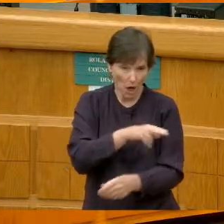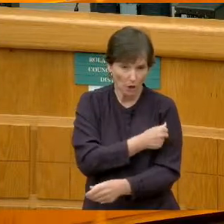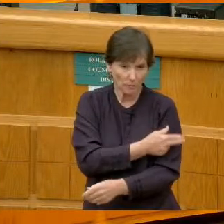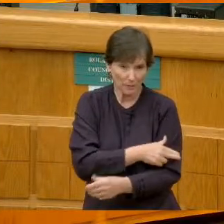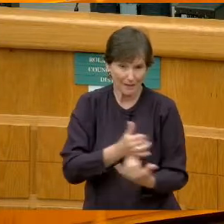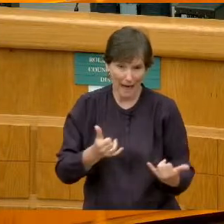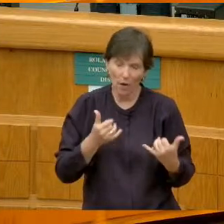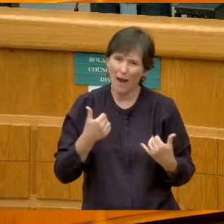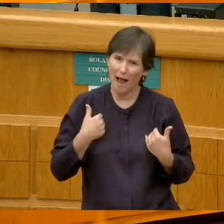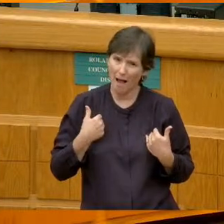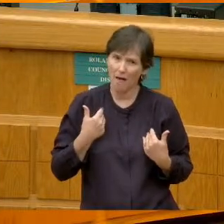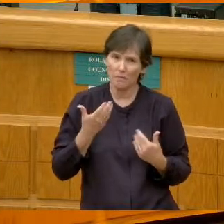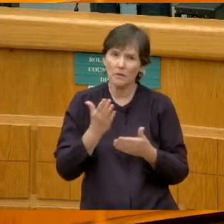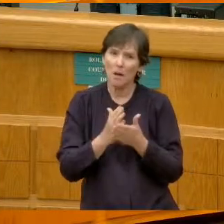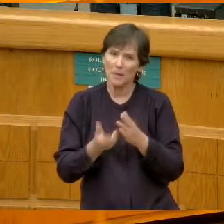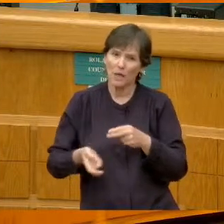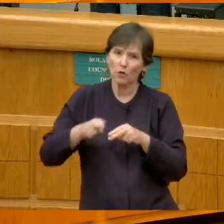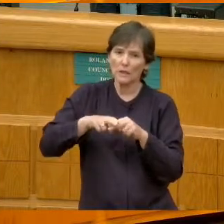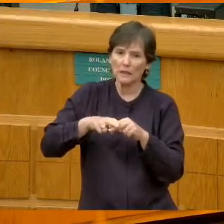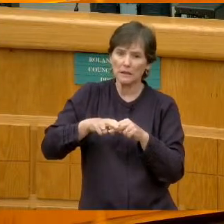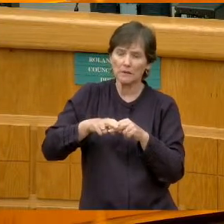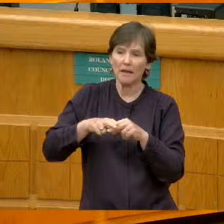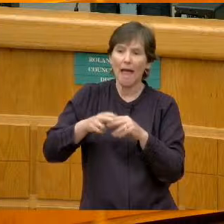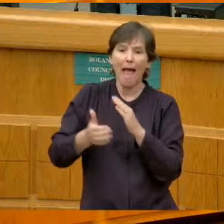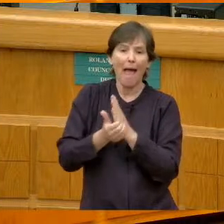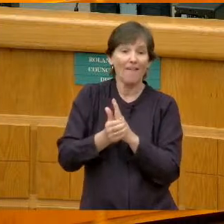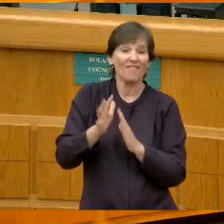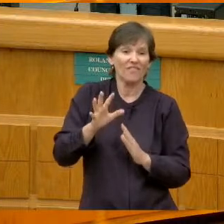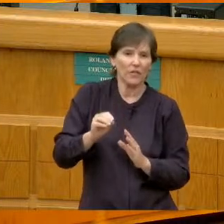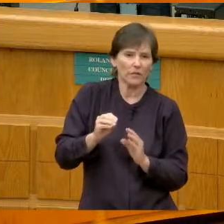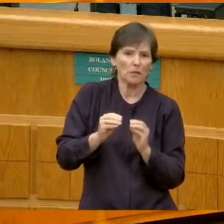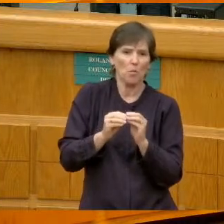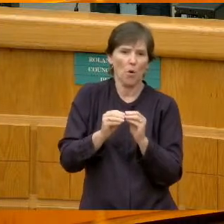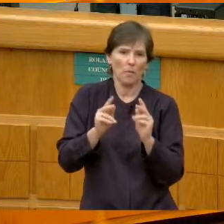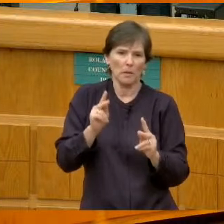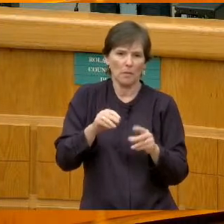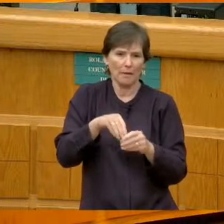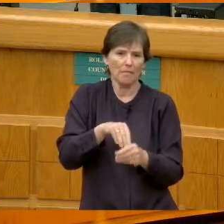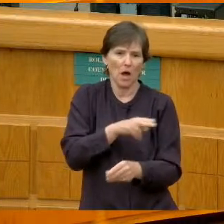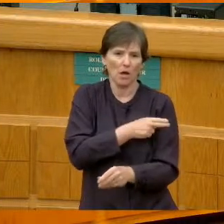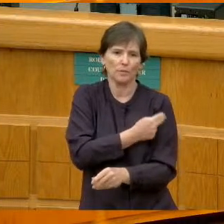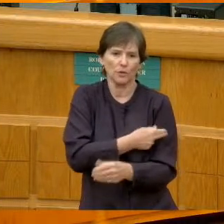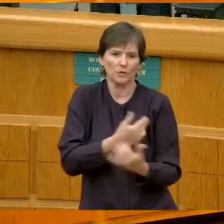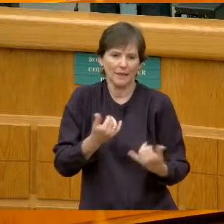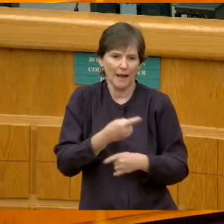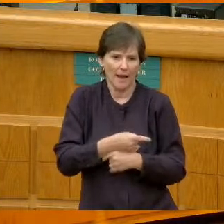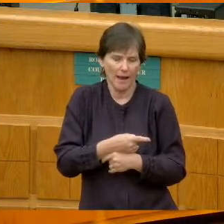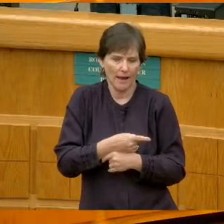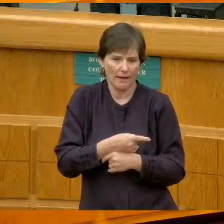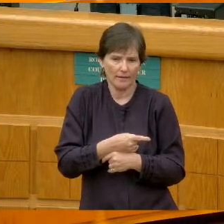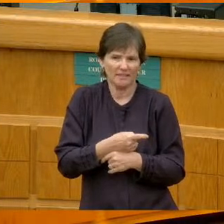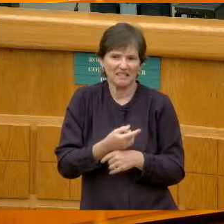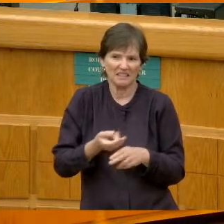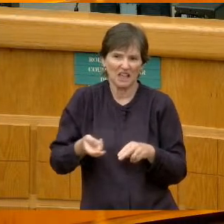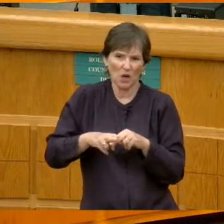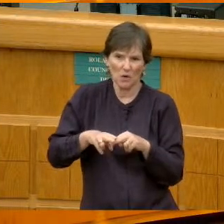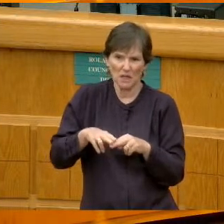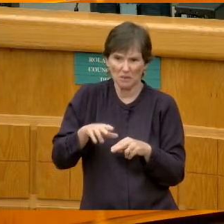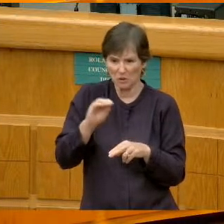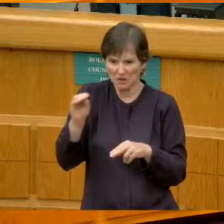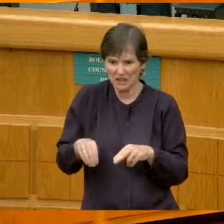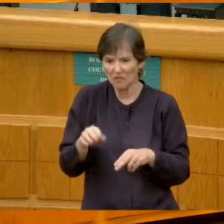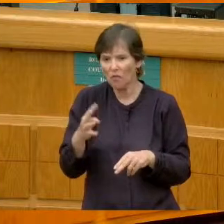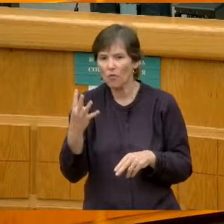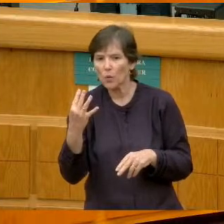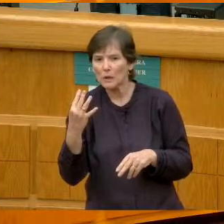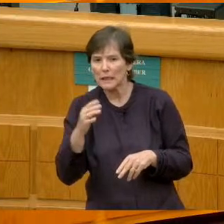of a significant increase today. 50 more persons than yesterday are in the hospital, about a 14% increase. So